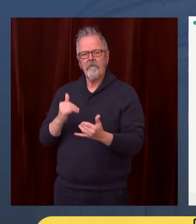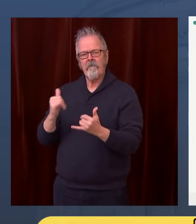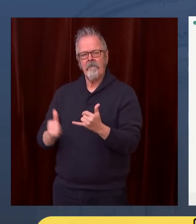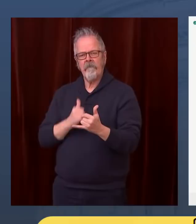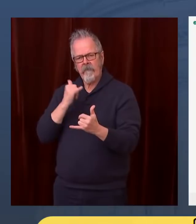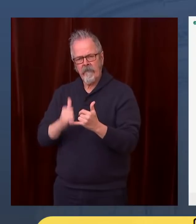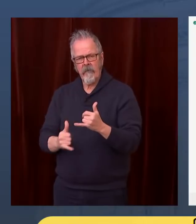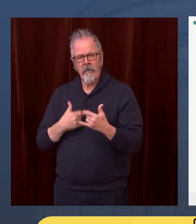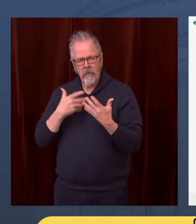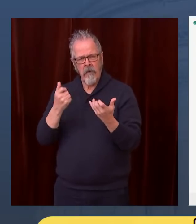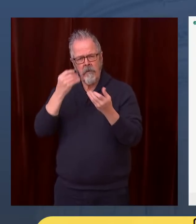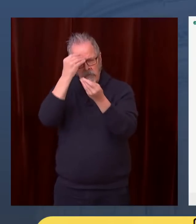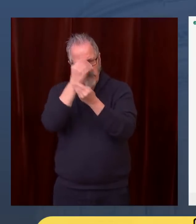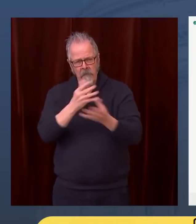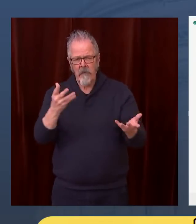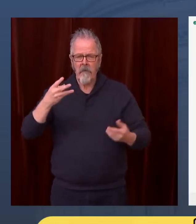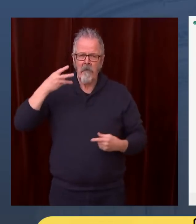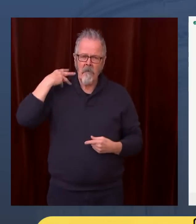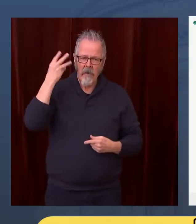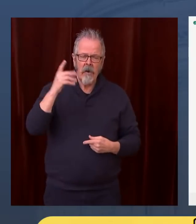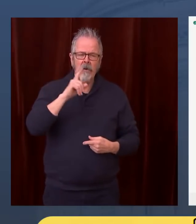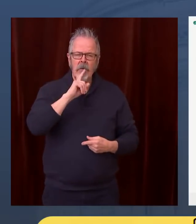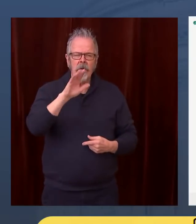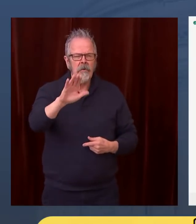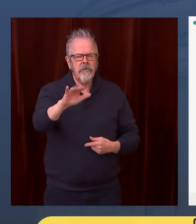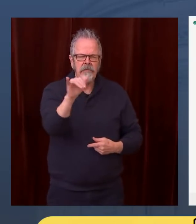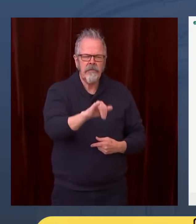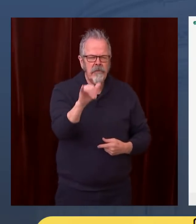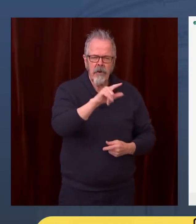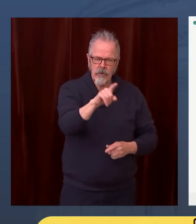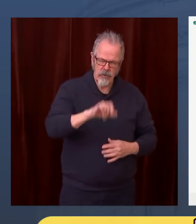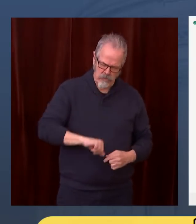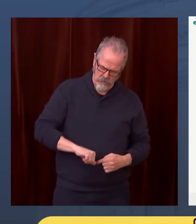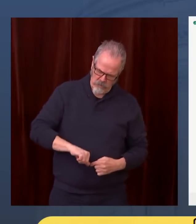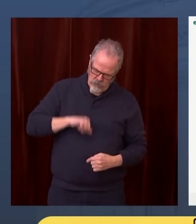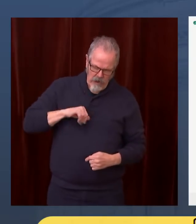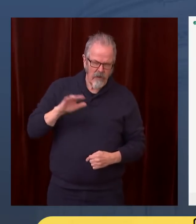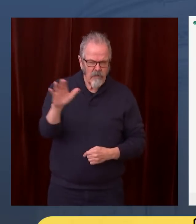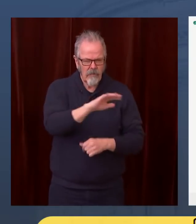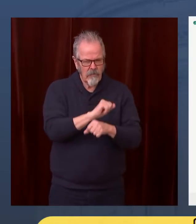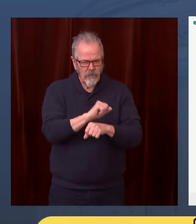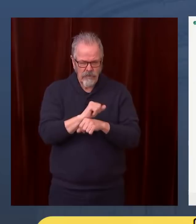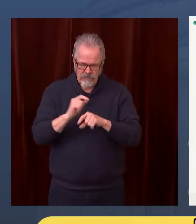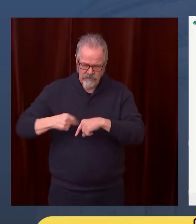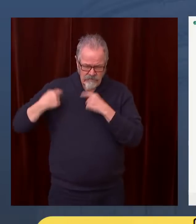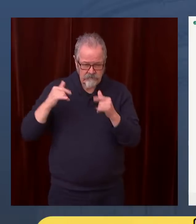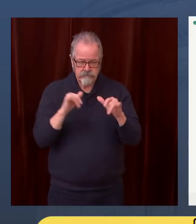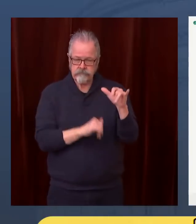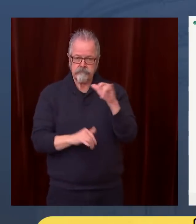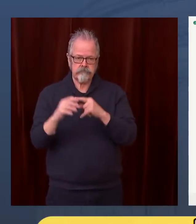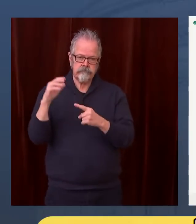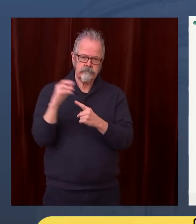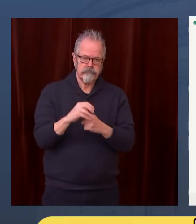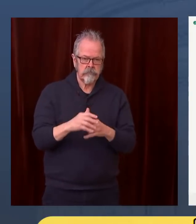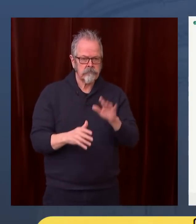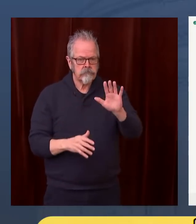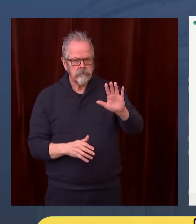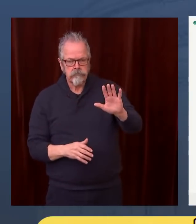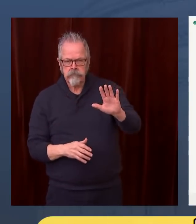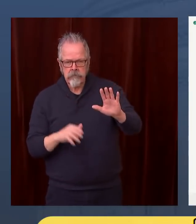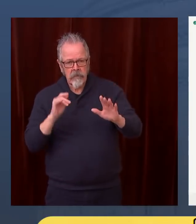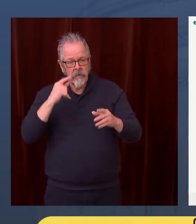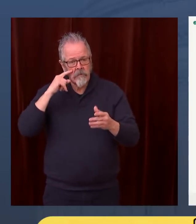of Washington of our surveillance activities from, even detecting Omicron, for example, or other variants. And